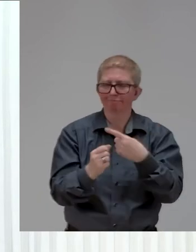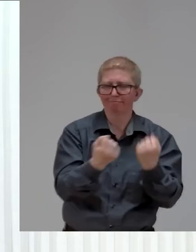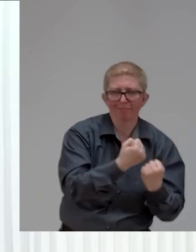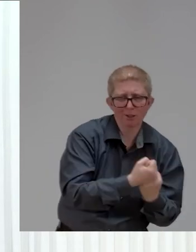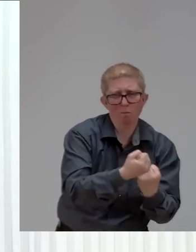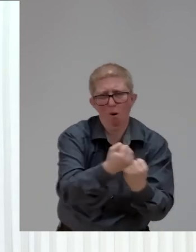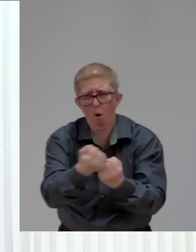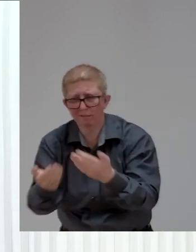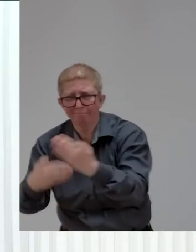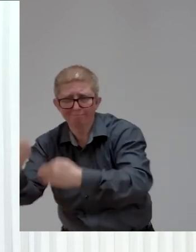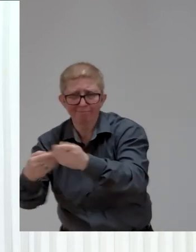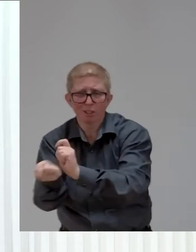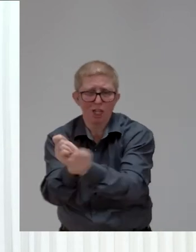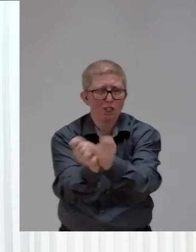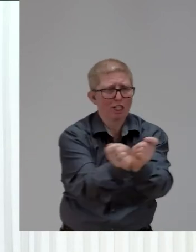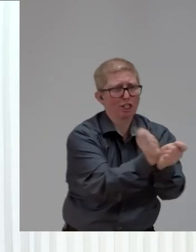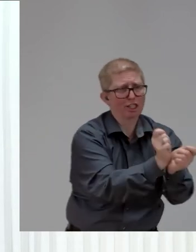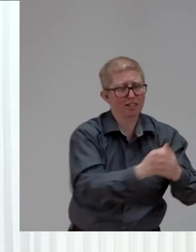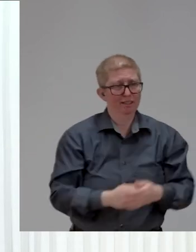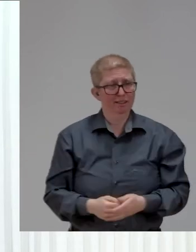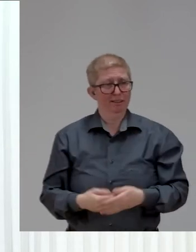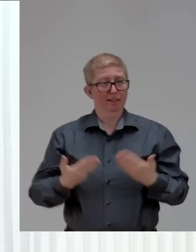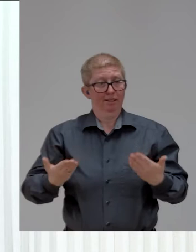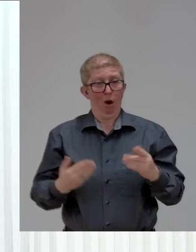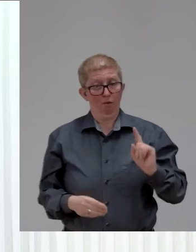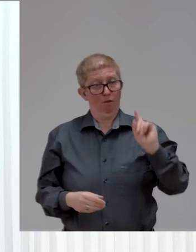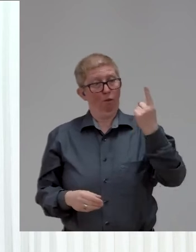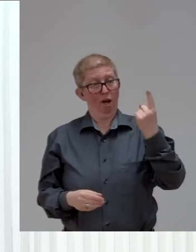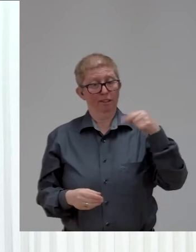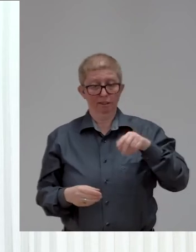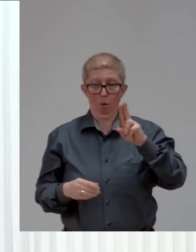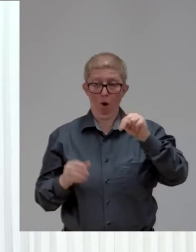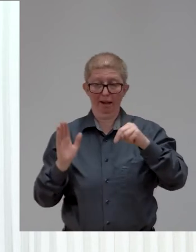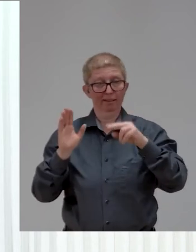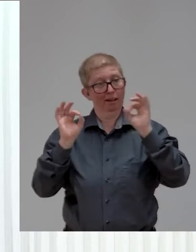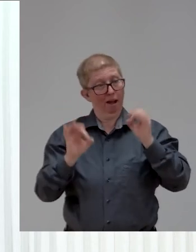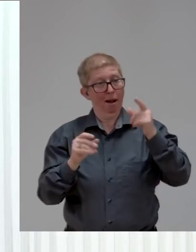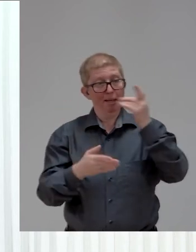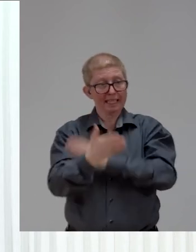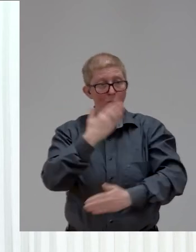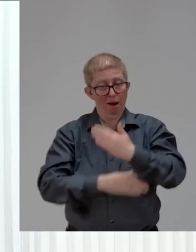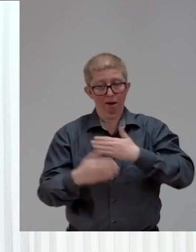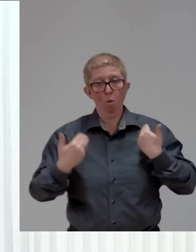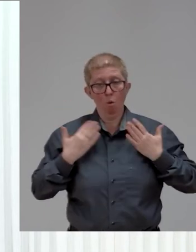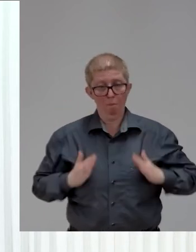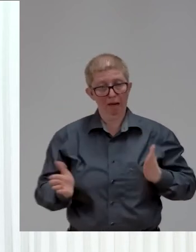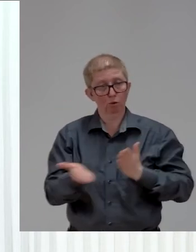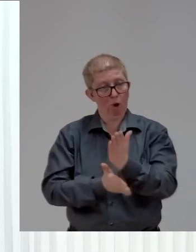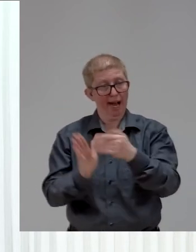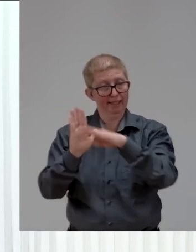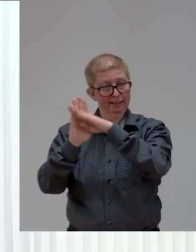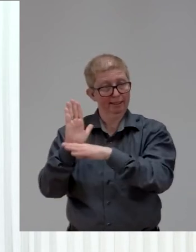first comprehensive human rights treaty of the 21st century. 182 parties have ratified the